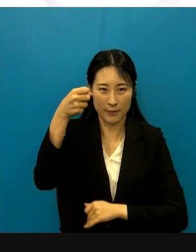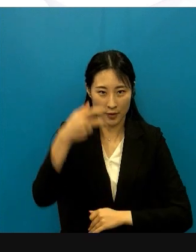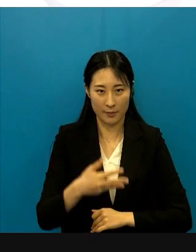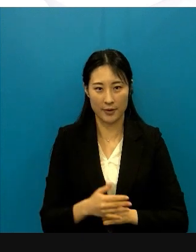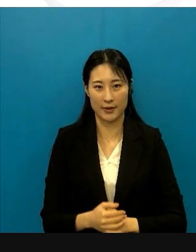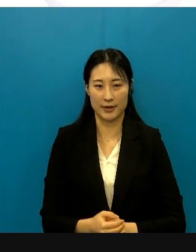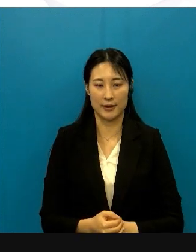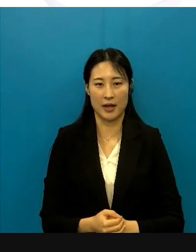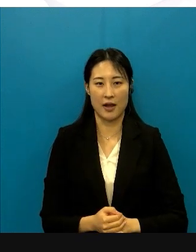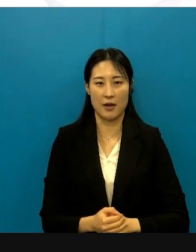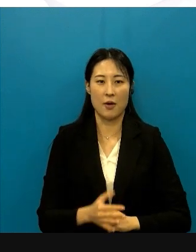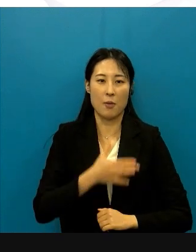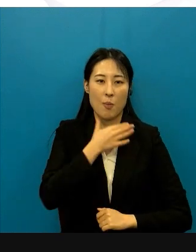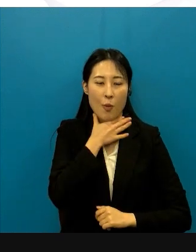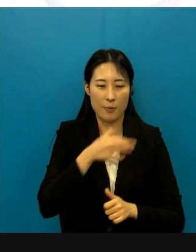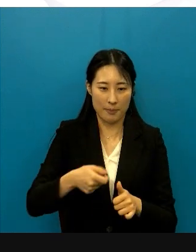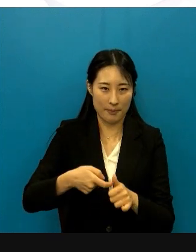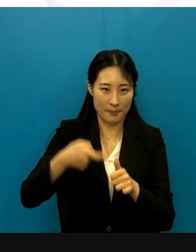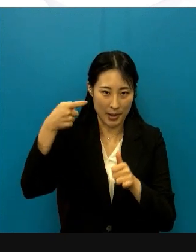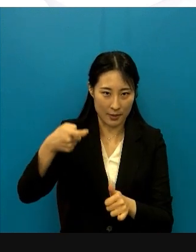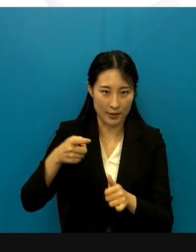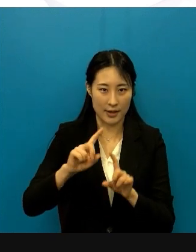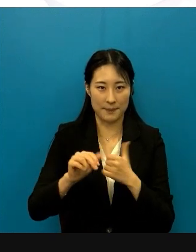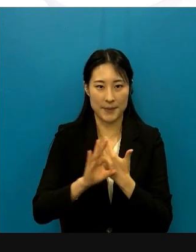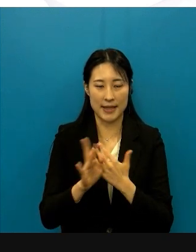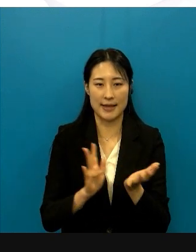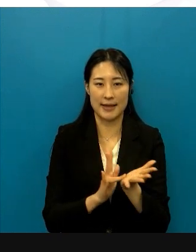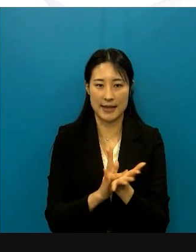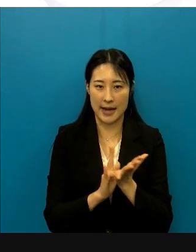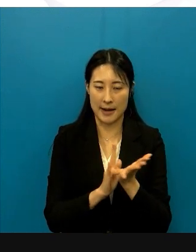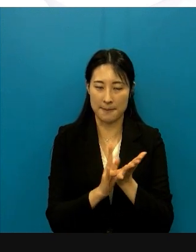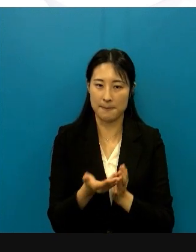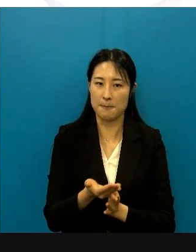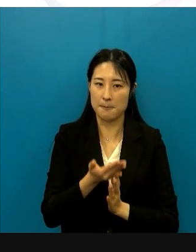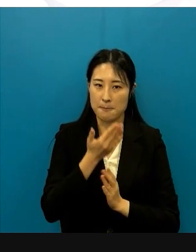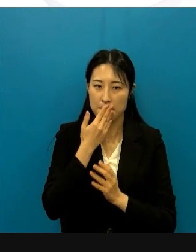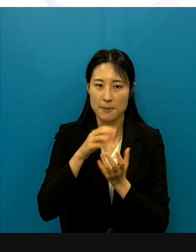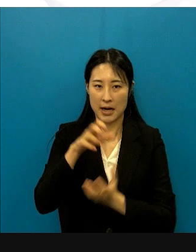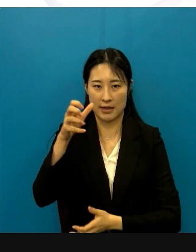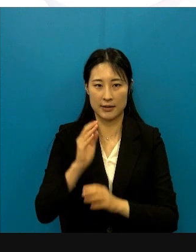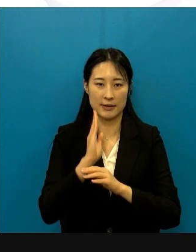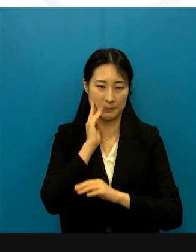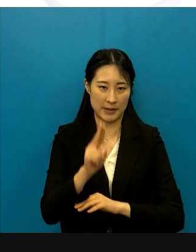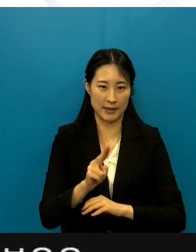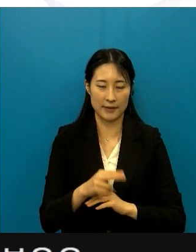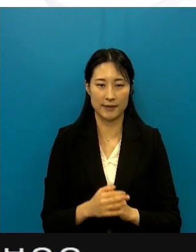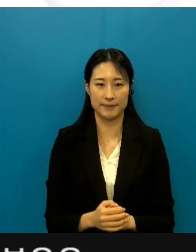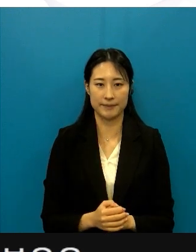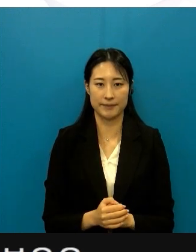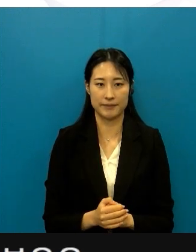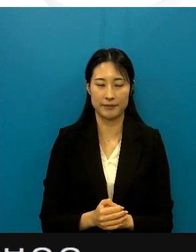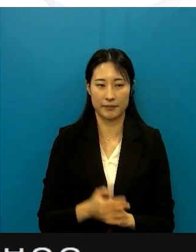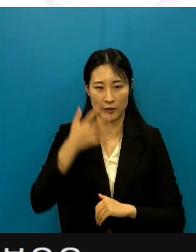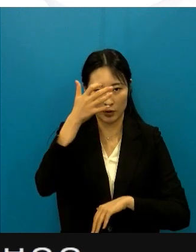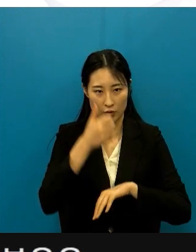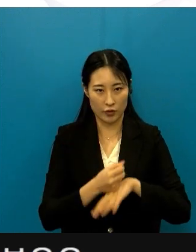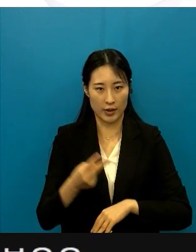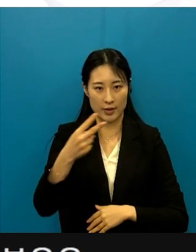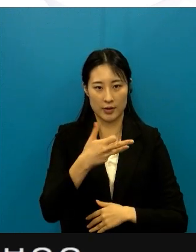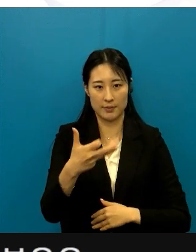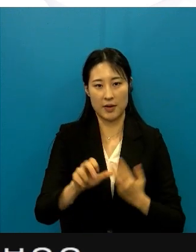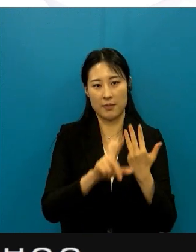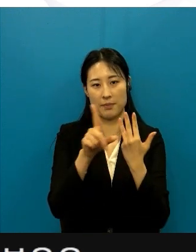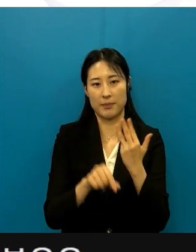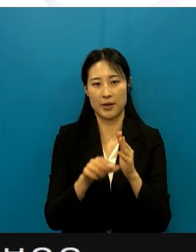by partaking in drug overdose. In August, she registered with Life Cycle, and in